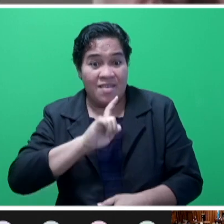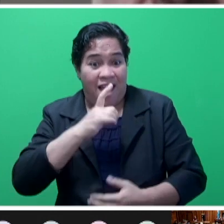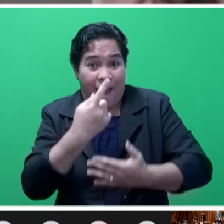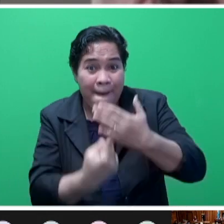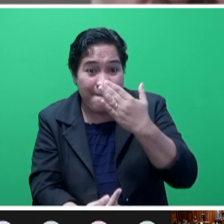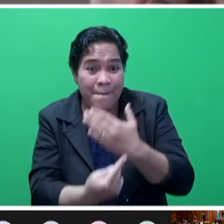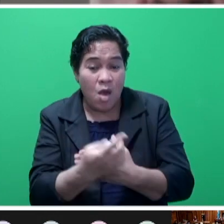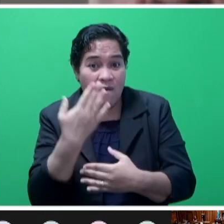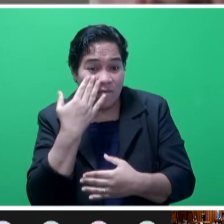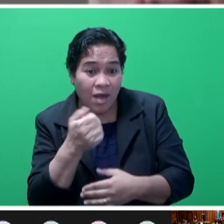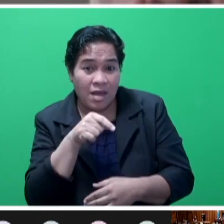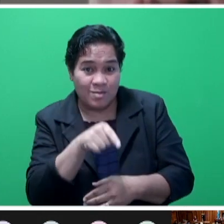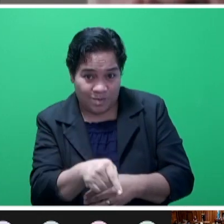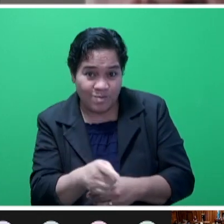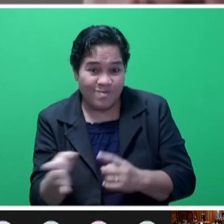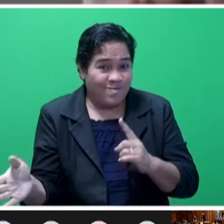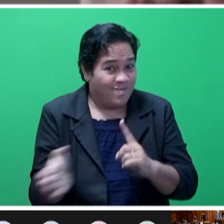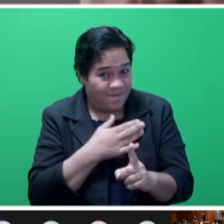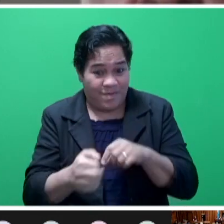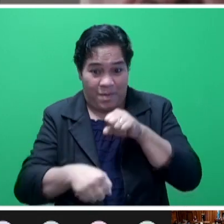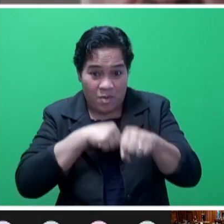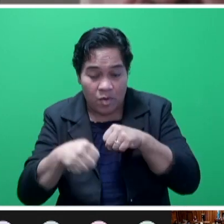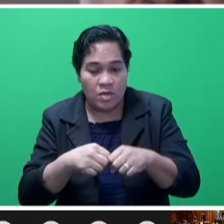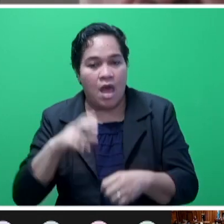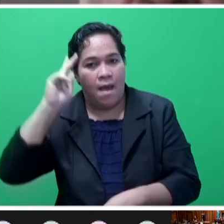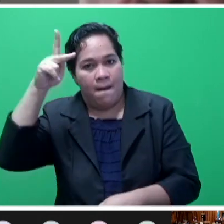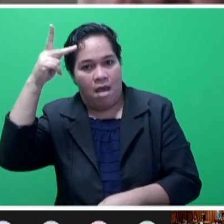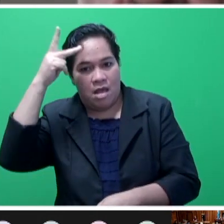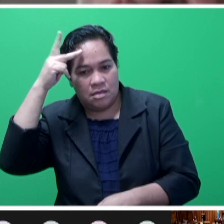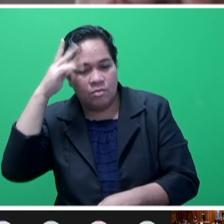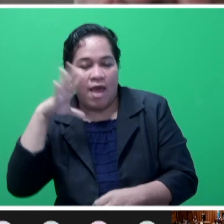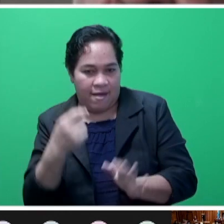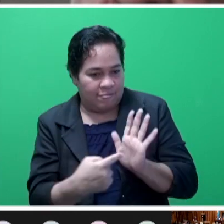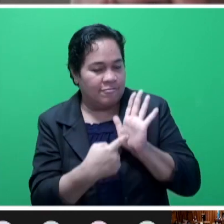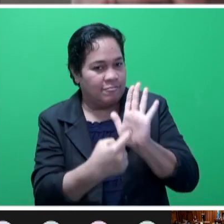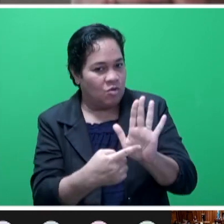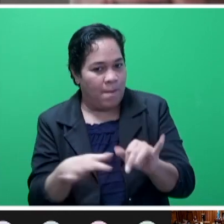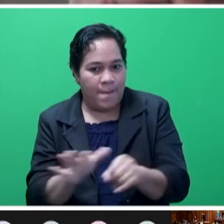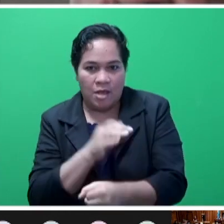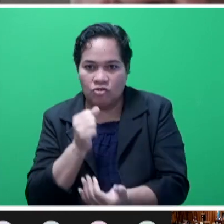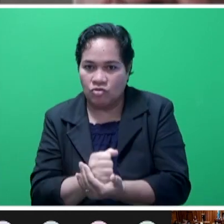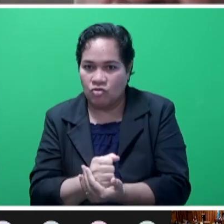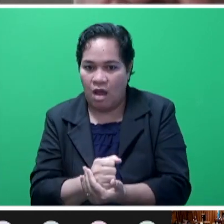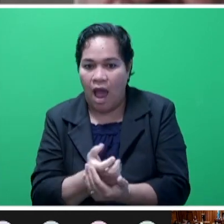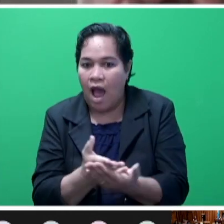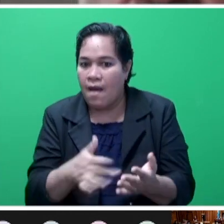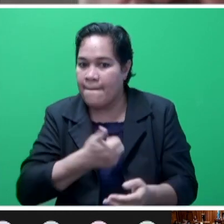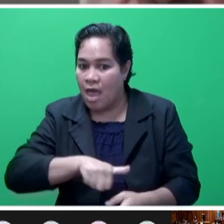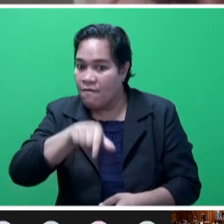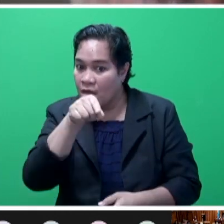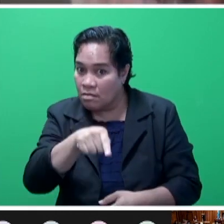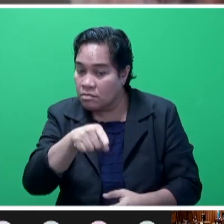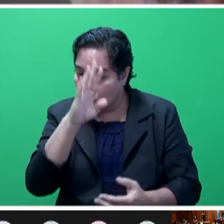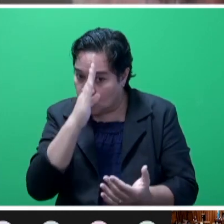brawling in school and outside schools, the heads of schools are guided by these policies to make sure that the behavior of the students